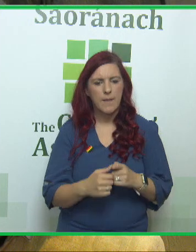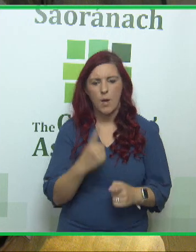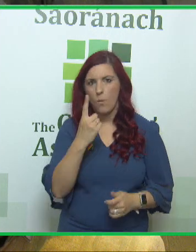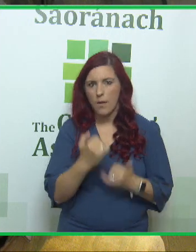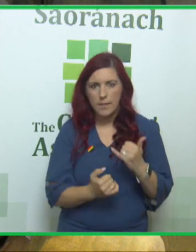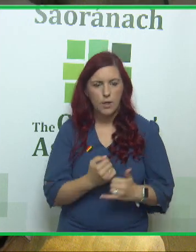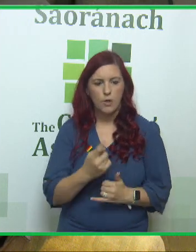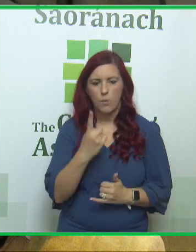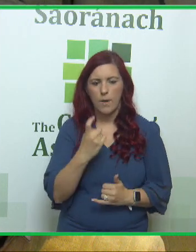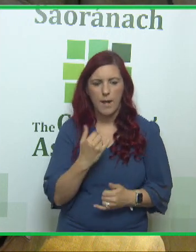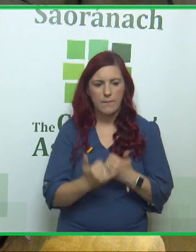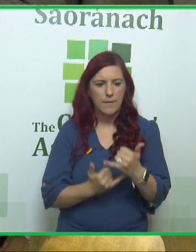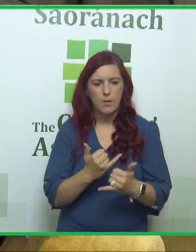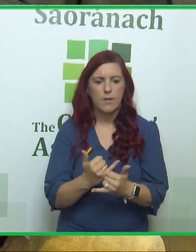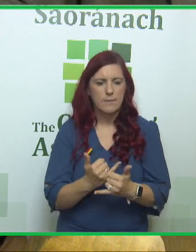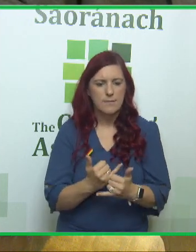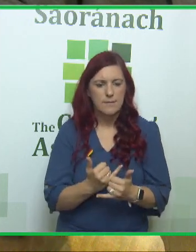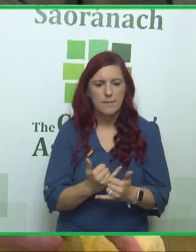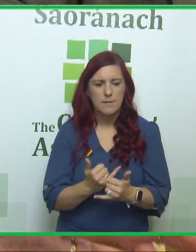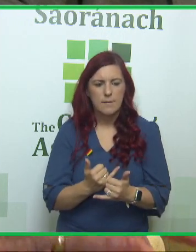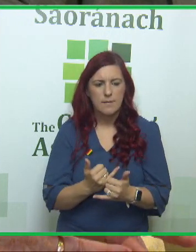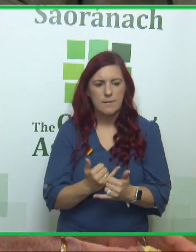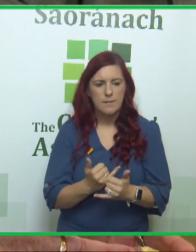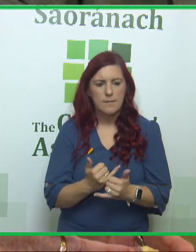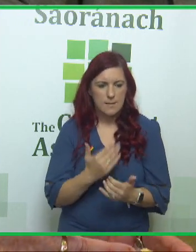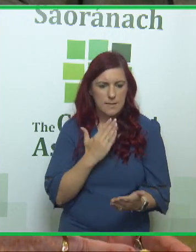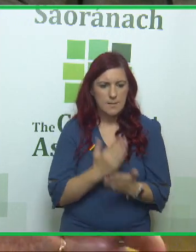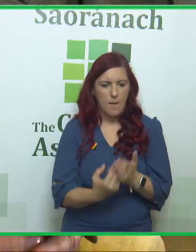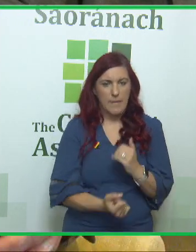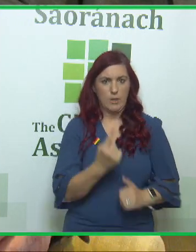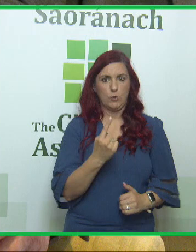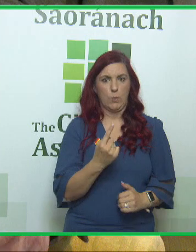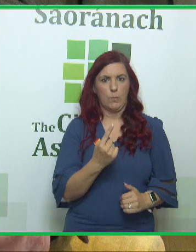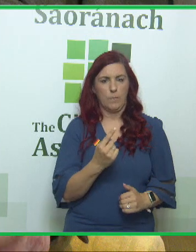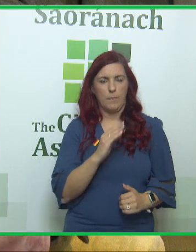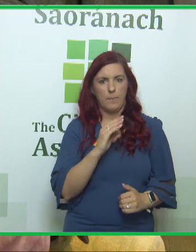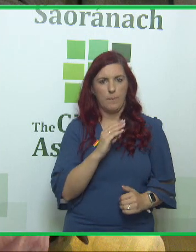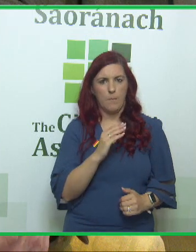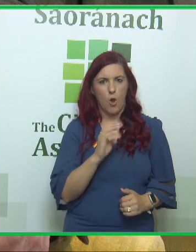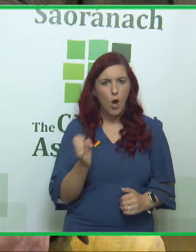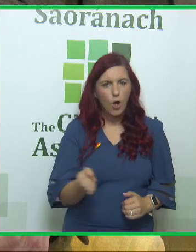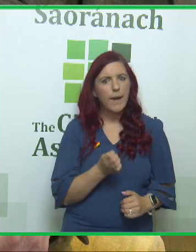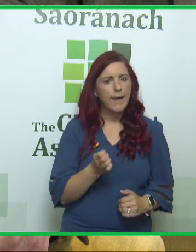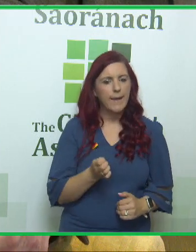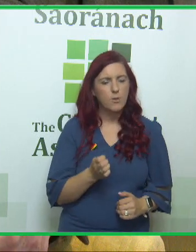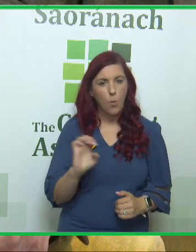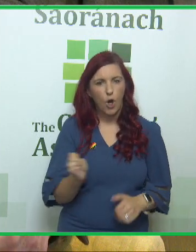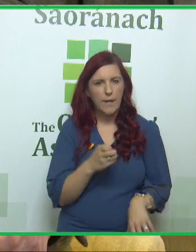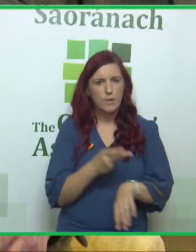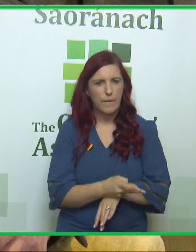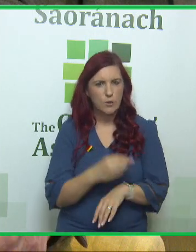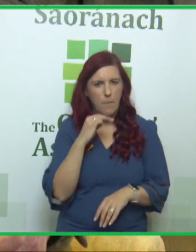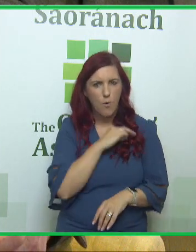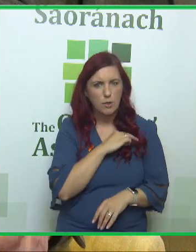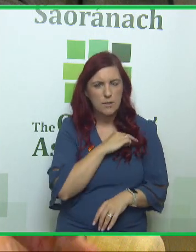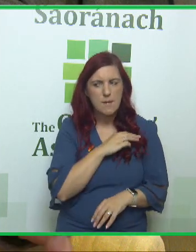half day programme you know, that's there for them. You